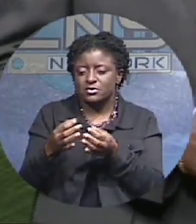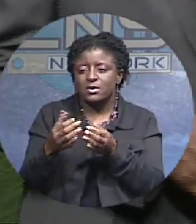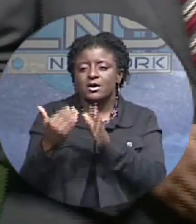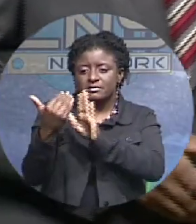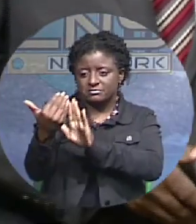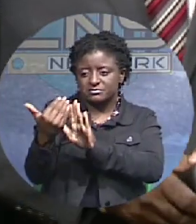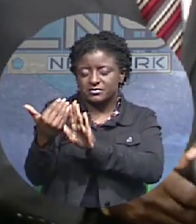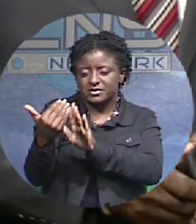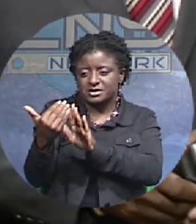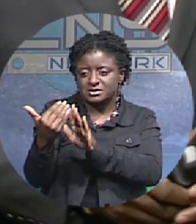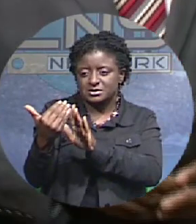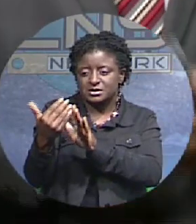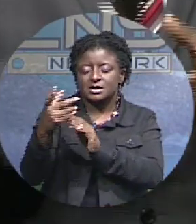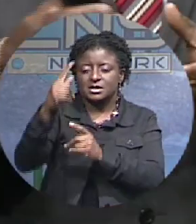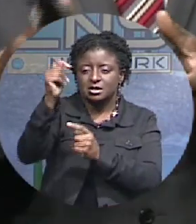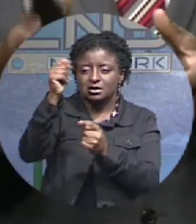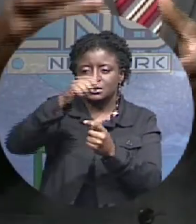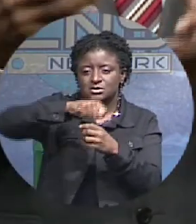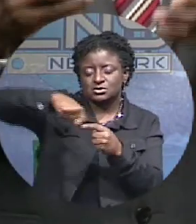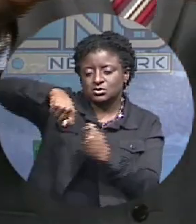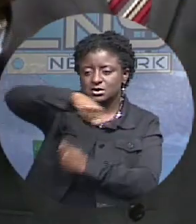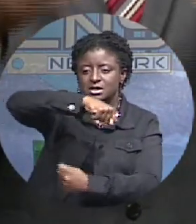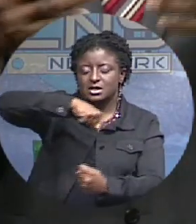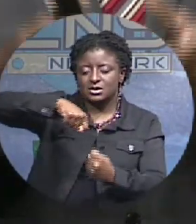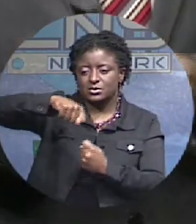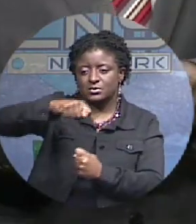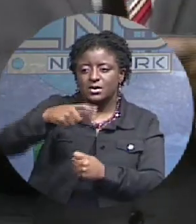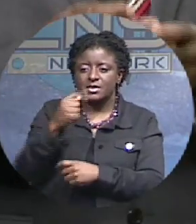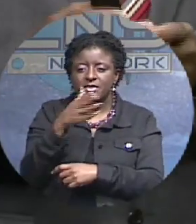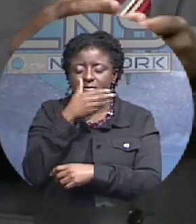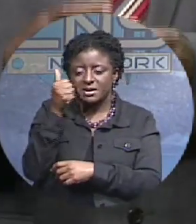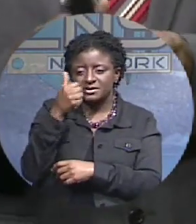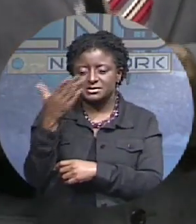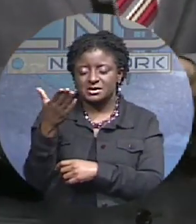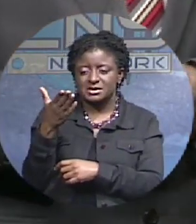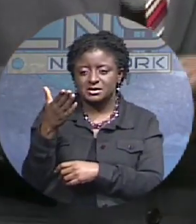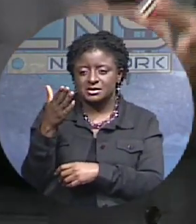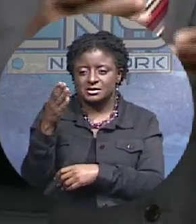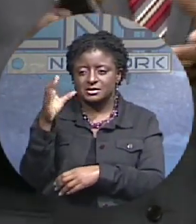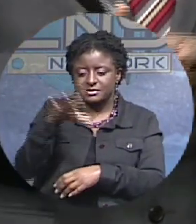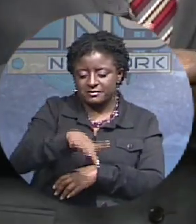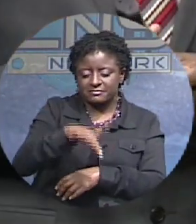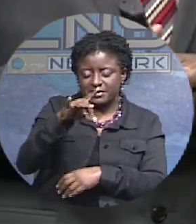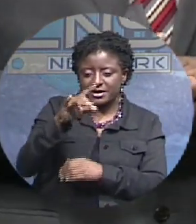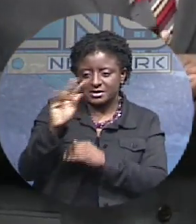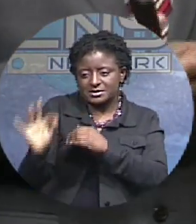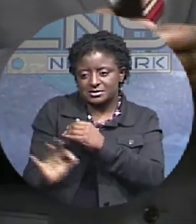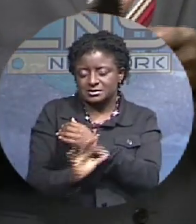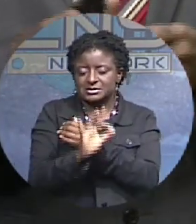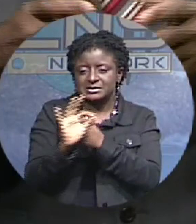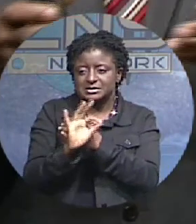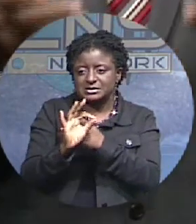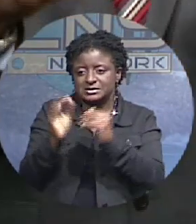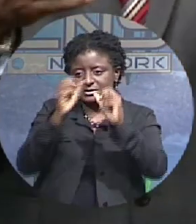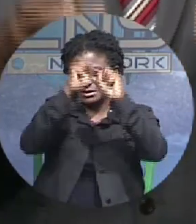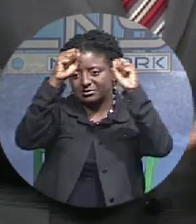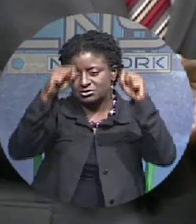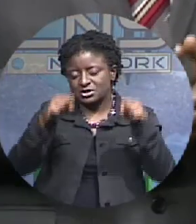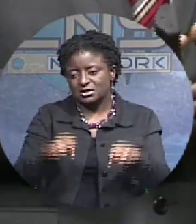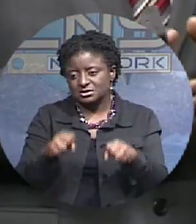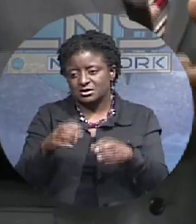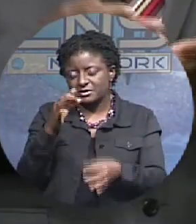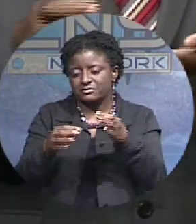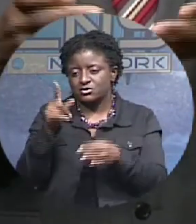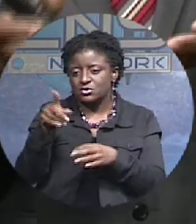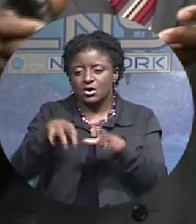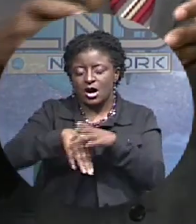very bad conditions out there. The best thing is to seek a safe shelter, and normally what you would do is you want to seek, if you're on the